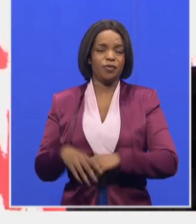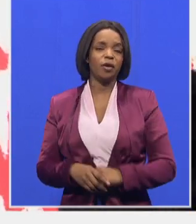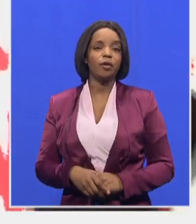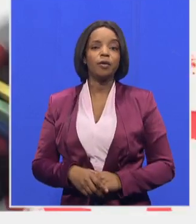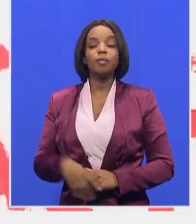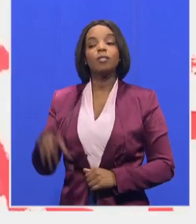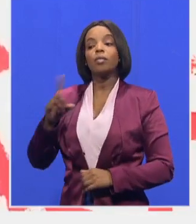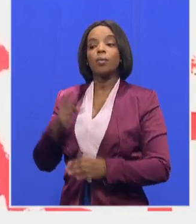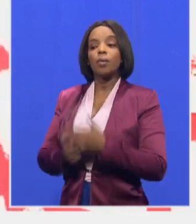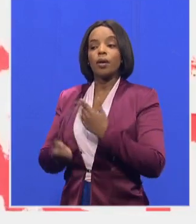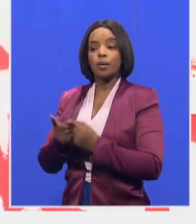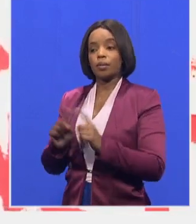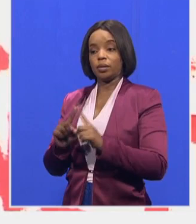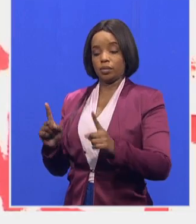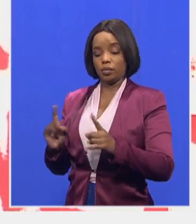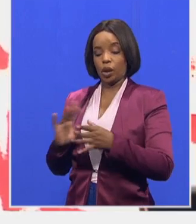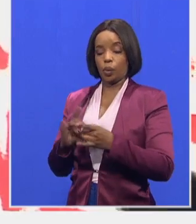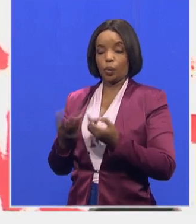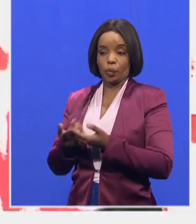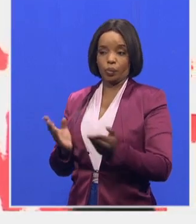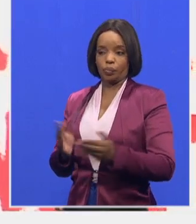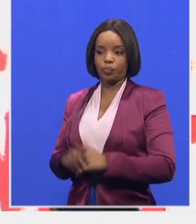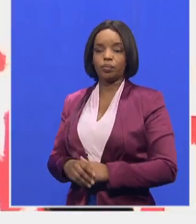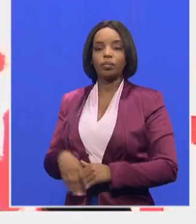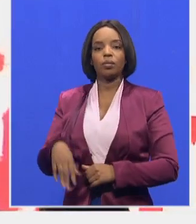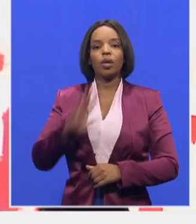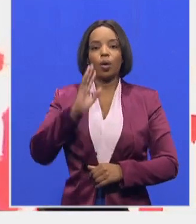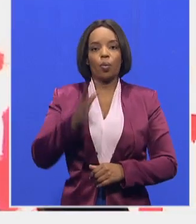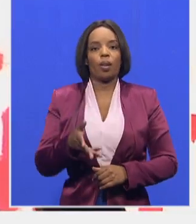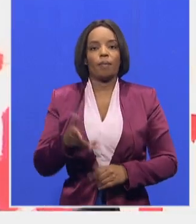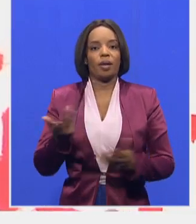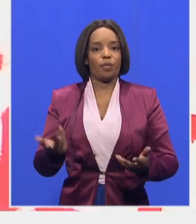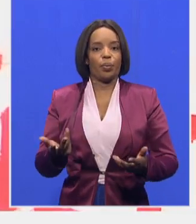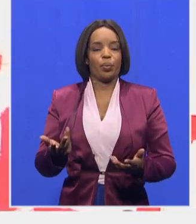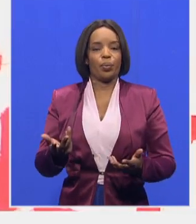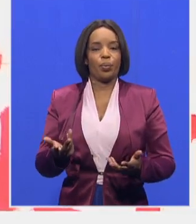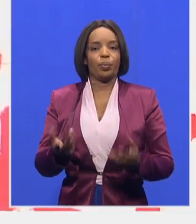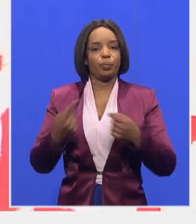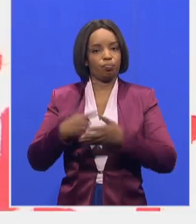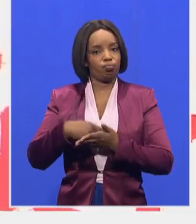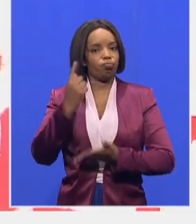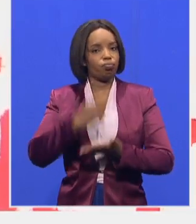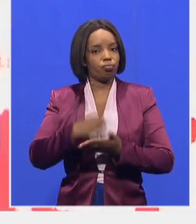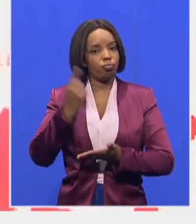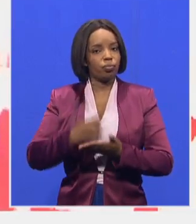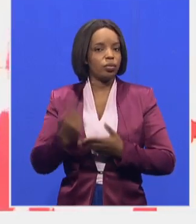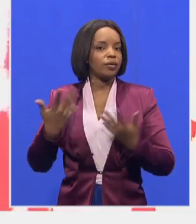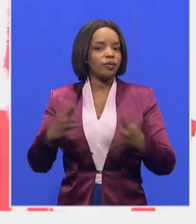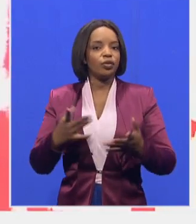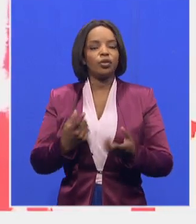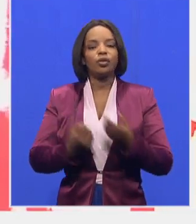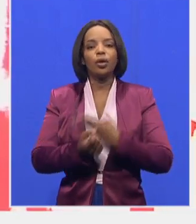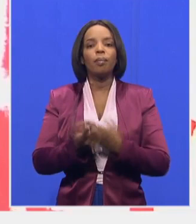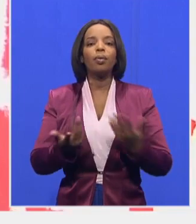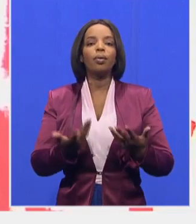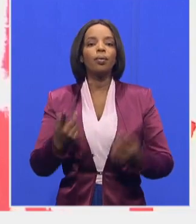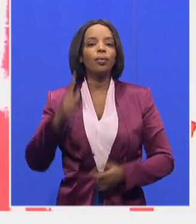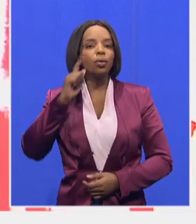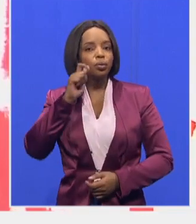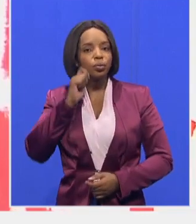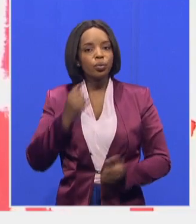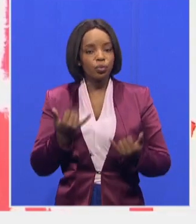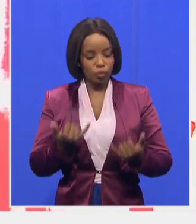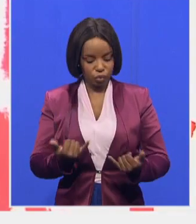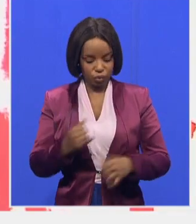these ministerial homes? It's going to be for sale. We're going to put a big for sale sign outside it, like we did in Tshwane, and we're going to make sure that this here